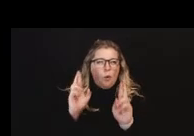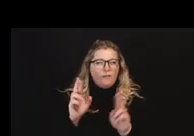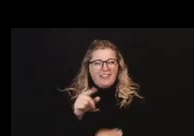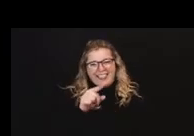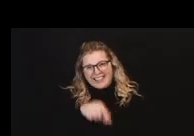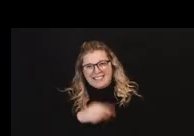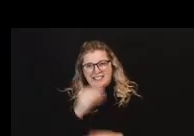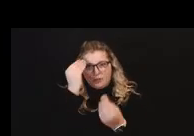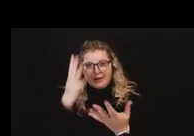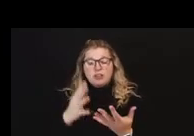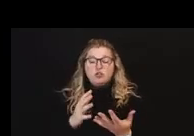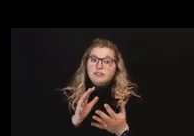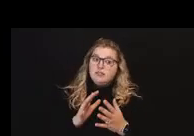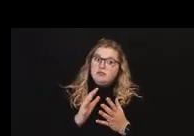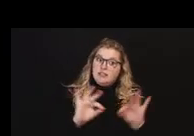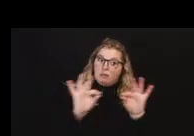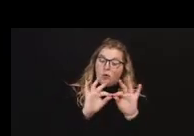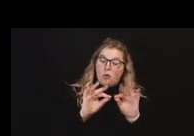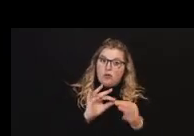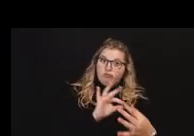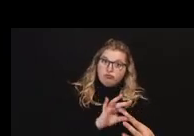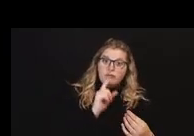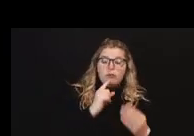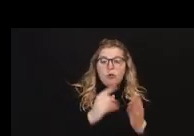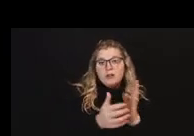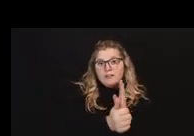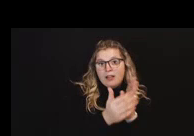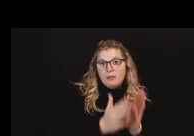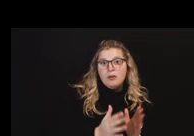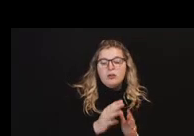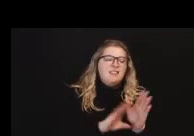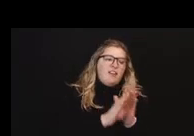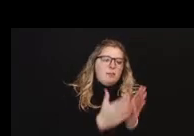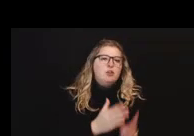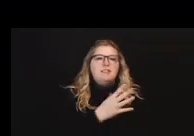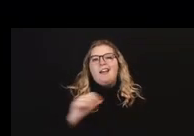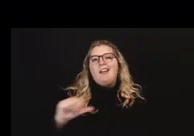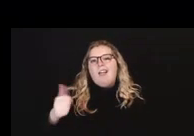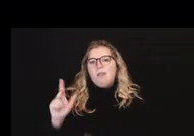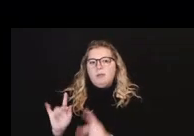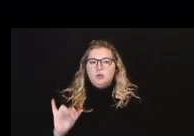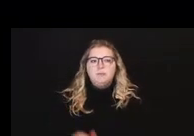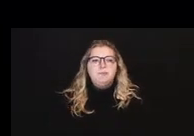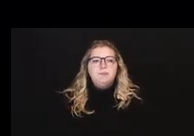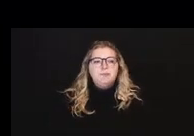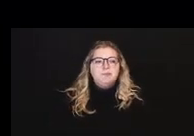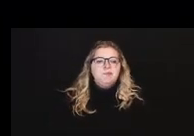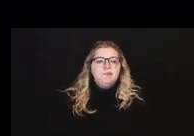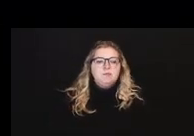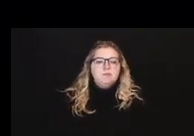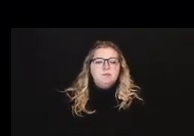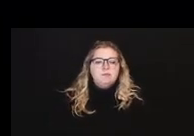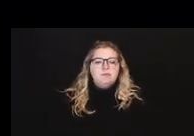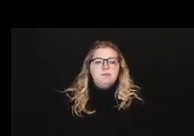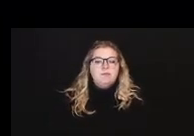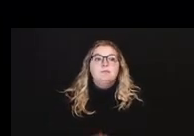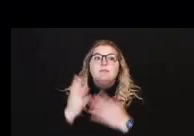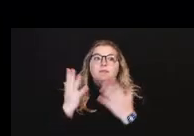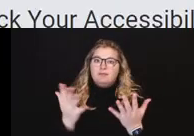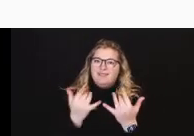not just developers, but we can get a little more technical this time. All right, speaking of getting a little